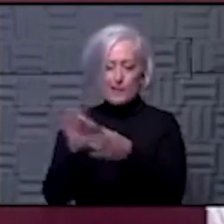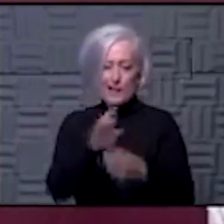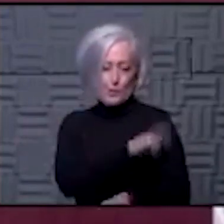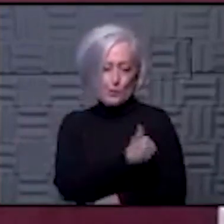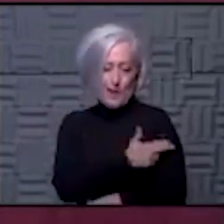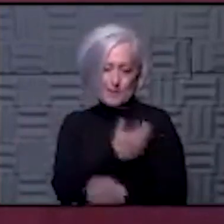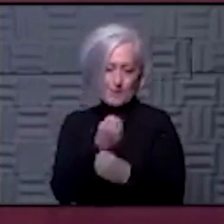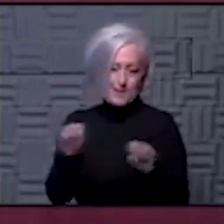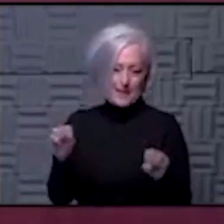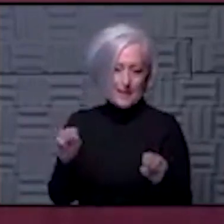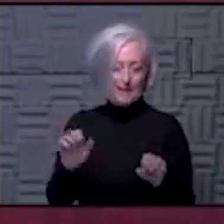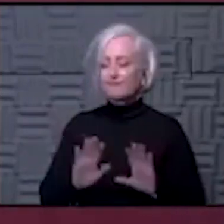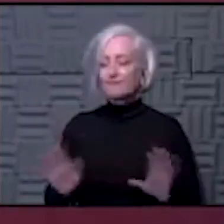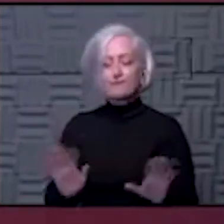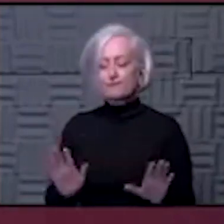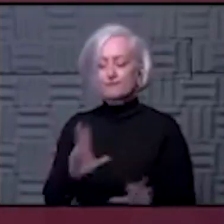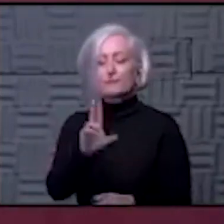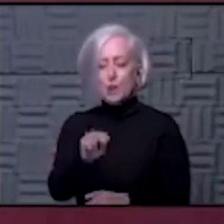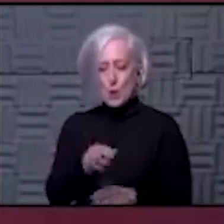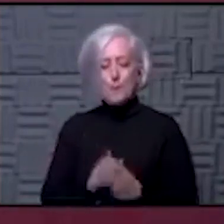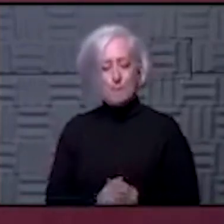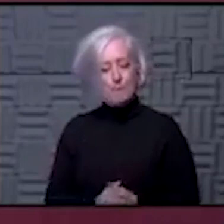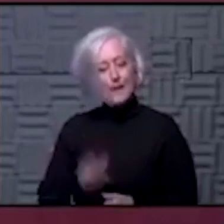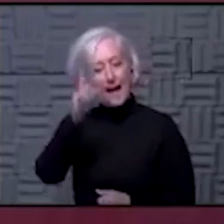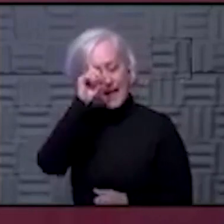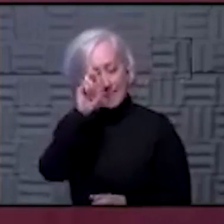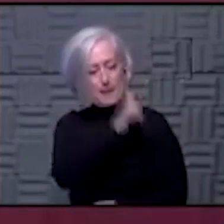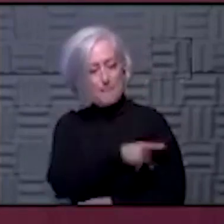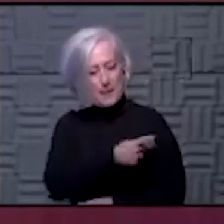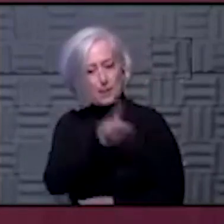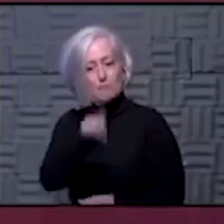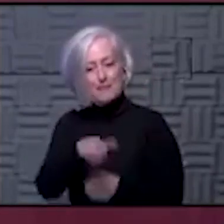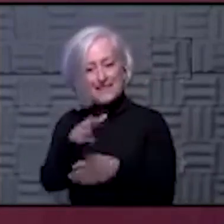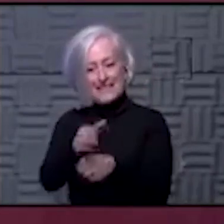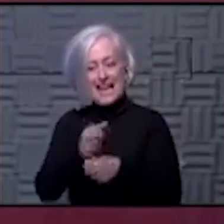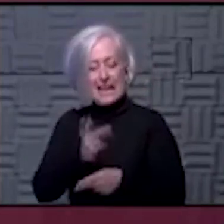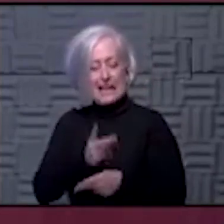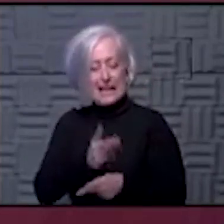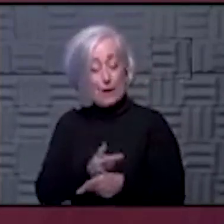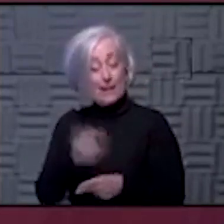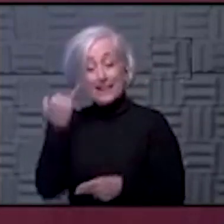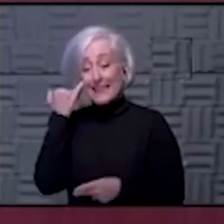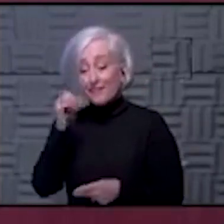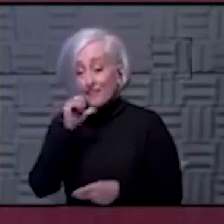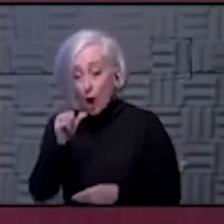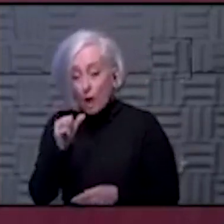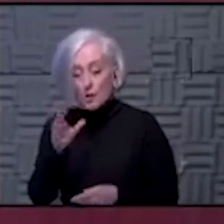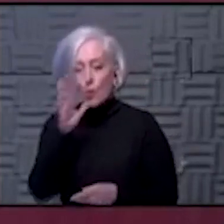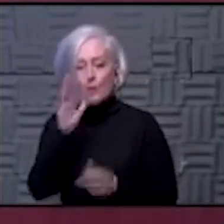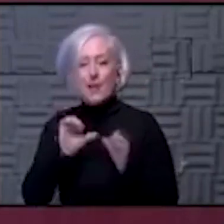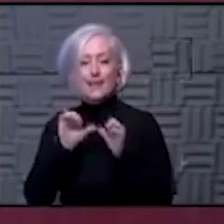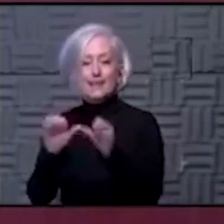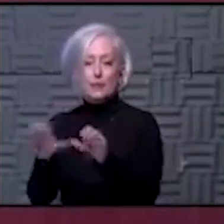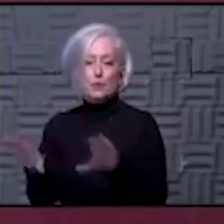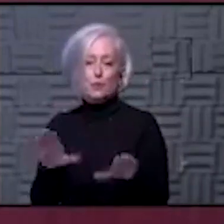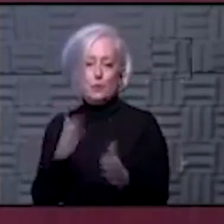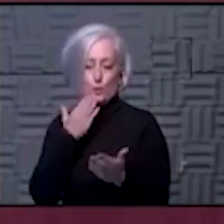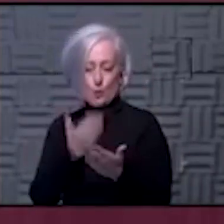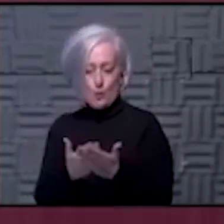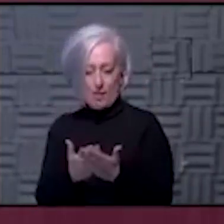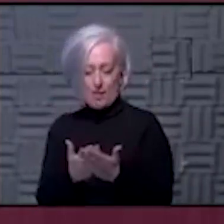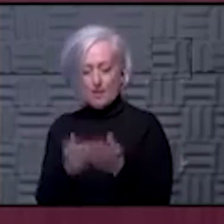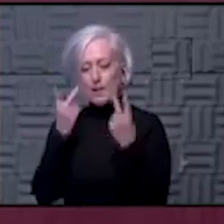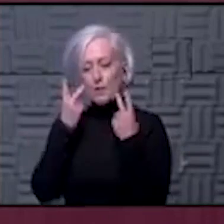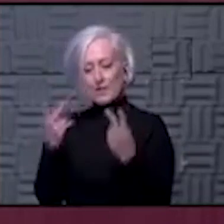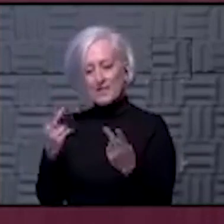It's quite the opposite. I think patients need to get their care, otherwise they won't do it as well. And what we have seen is people with advanced